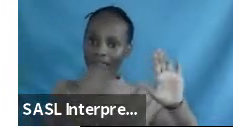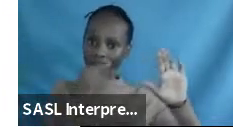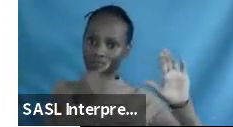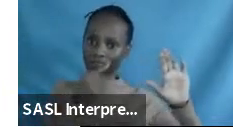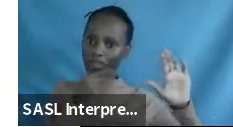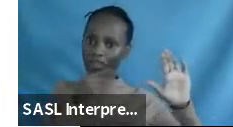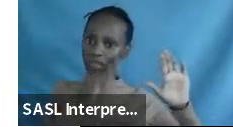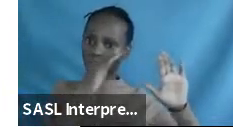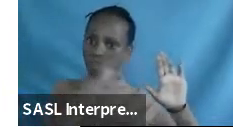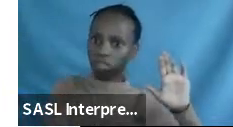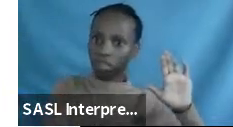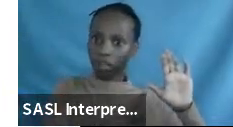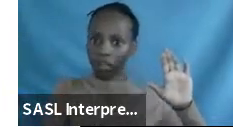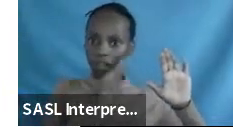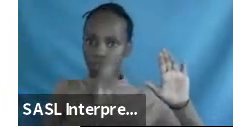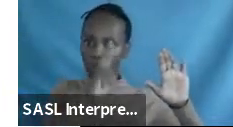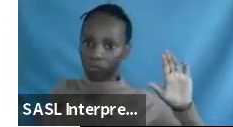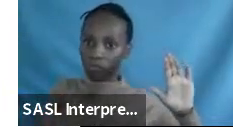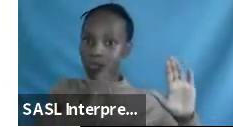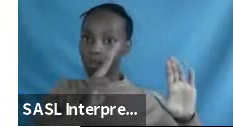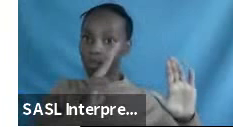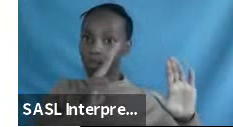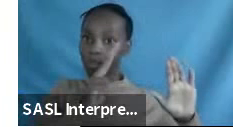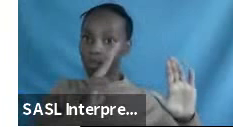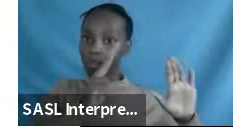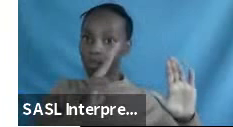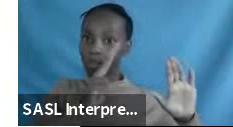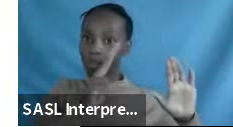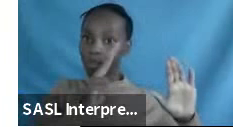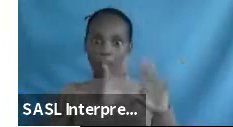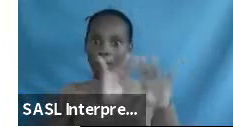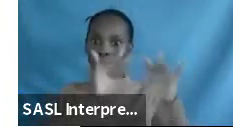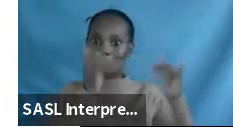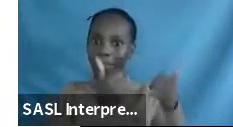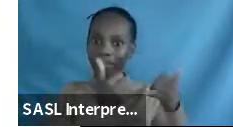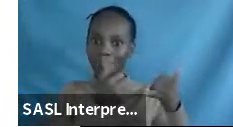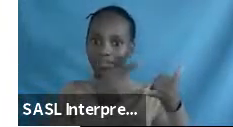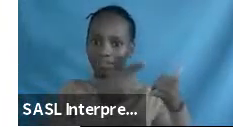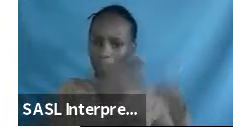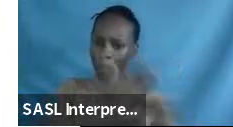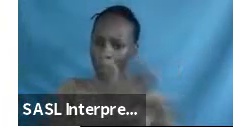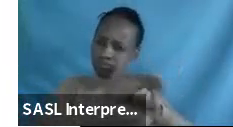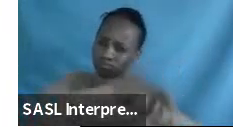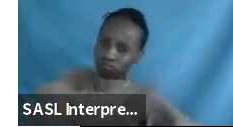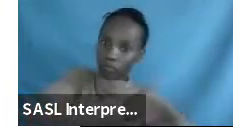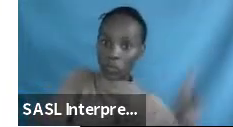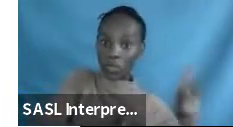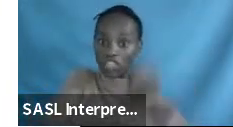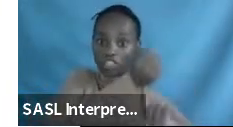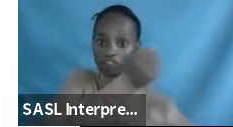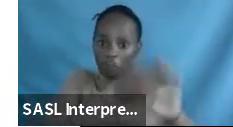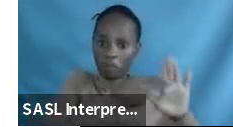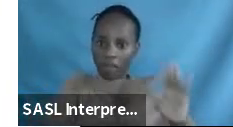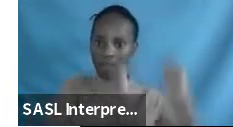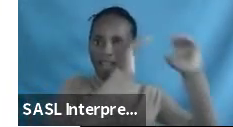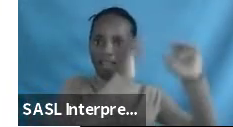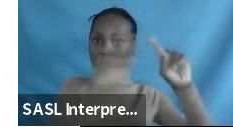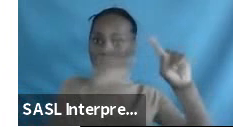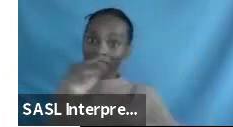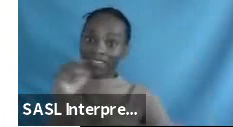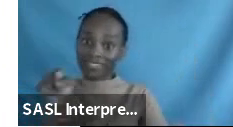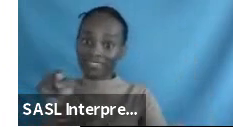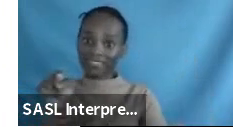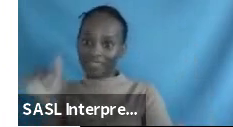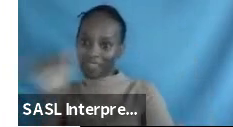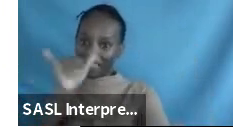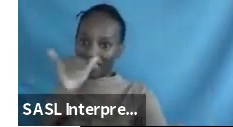that manufacturers take ages to establish. There is a lot of work that goes into that particular space before you can see